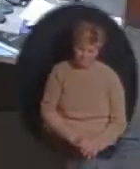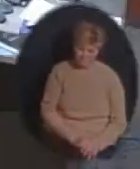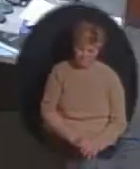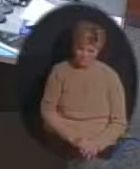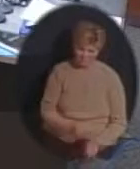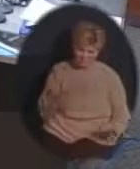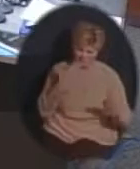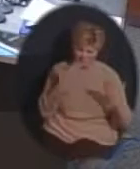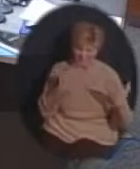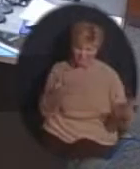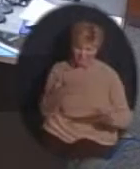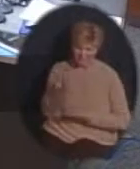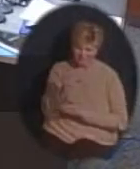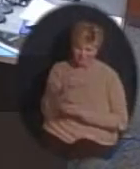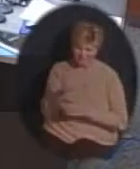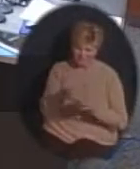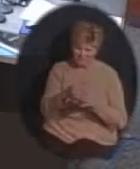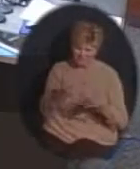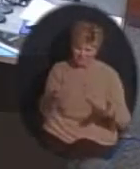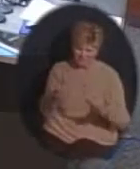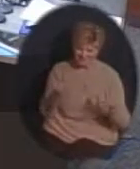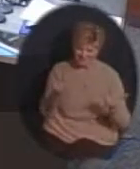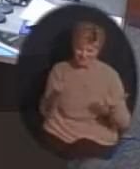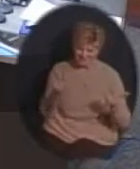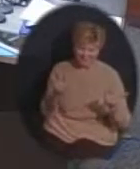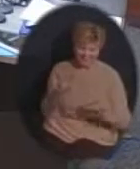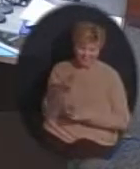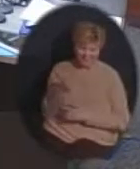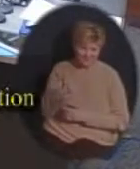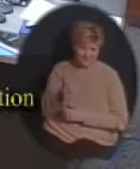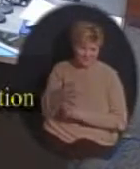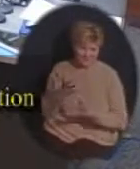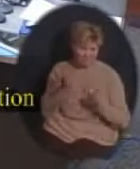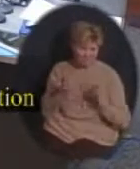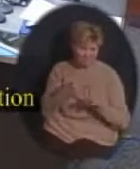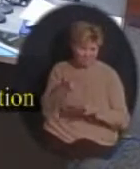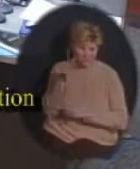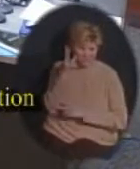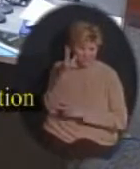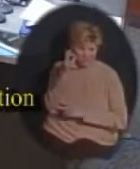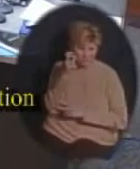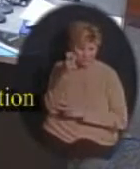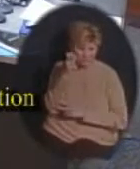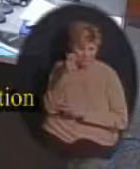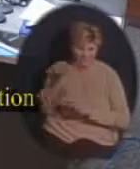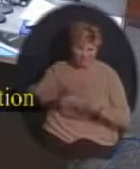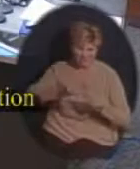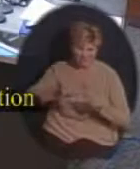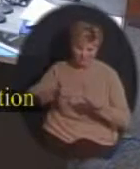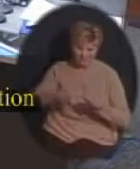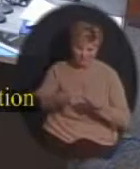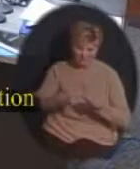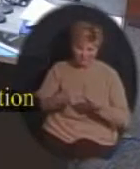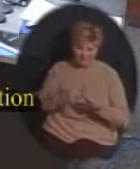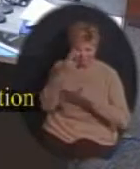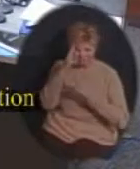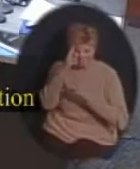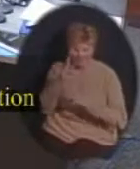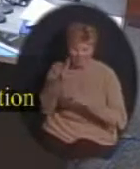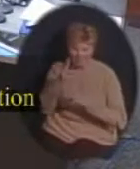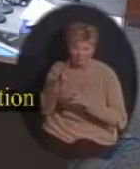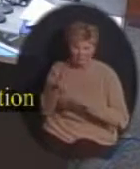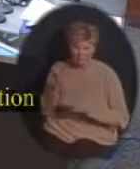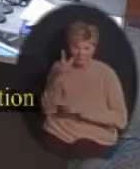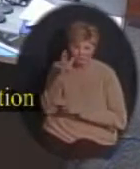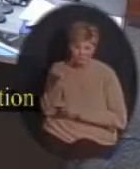Thank you so much. If you wanted to hear about the best of Olathe, you heard that tonight by honoring these students, the faculty,